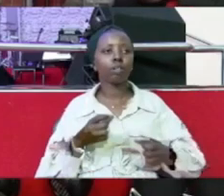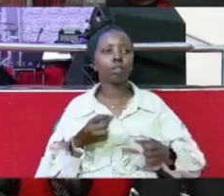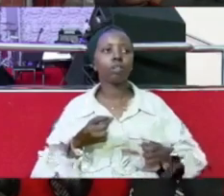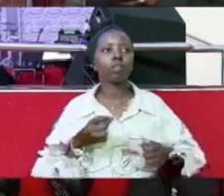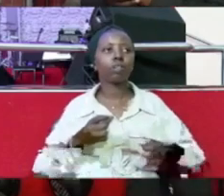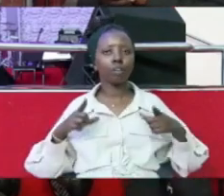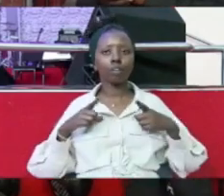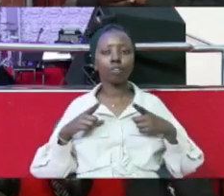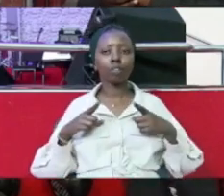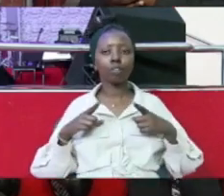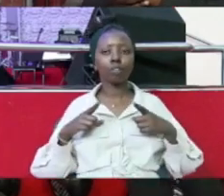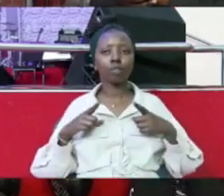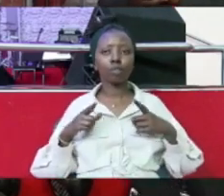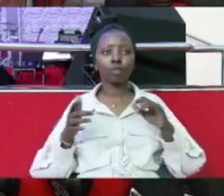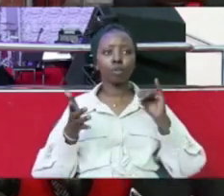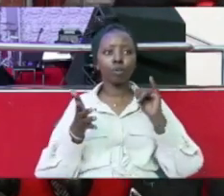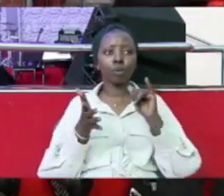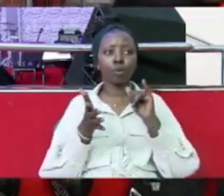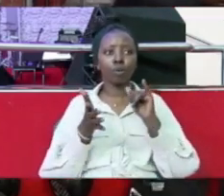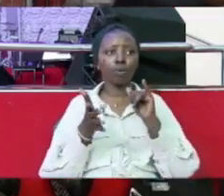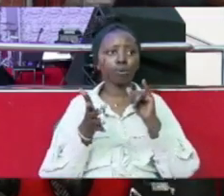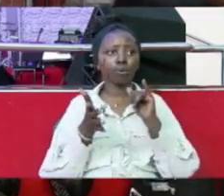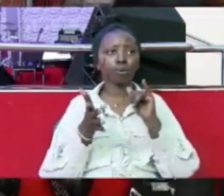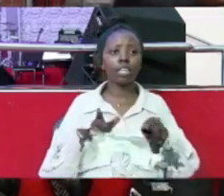So that is the bit of conversion.